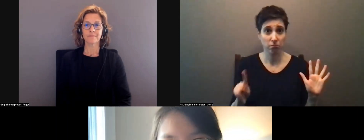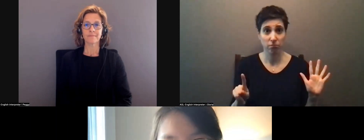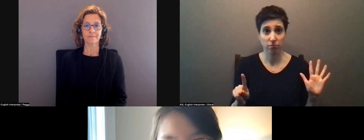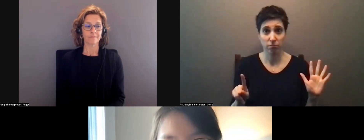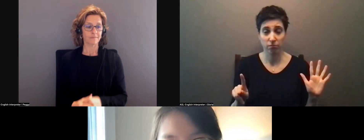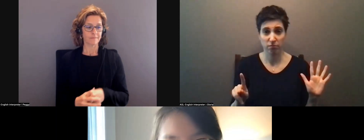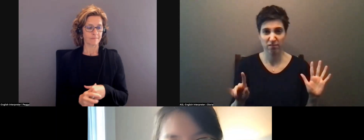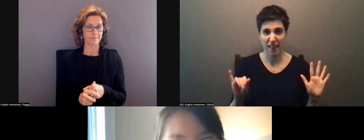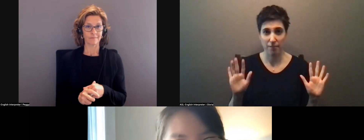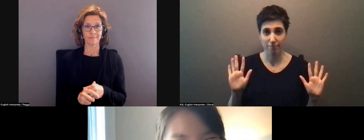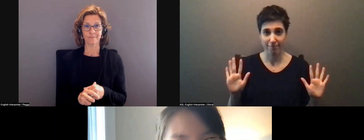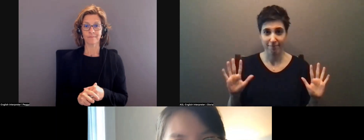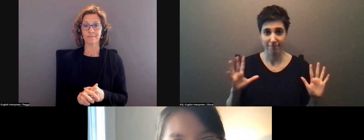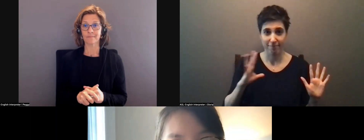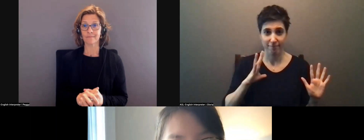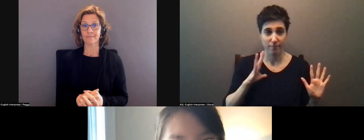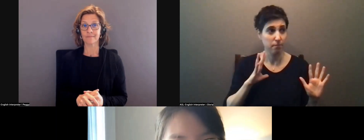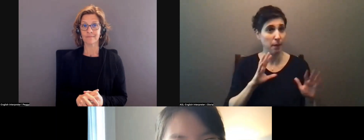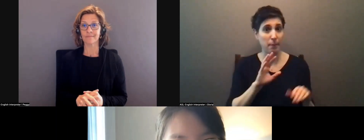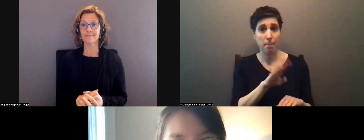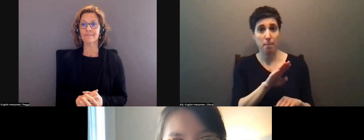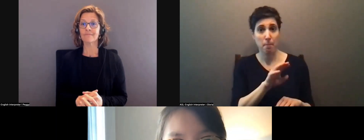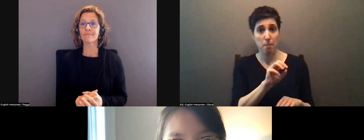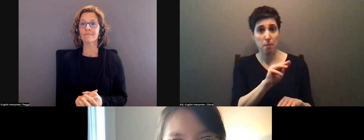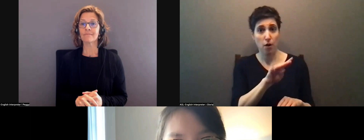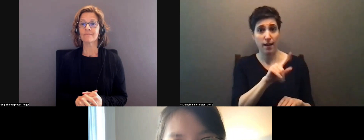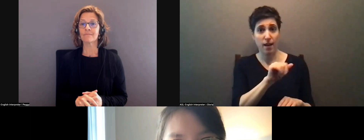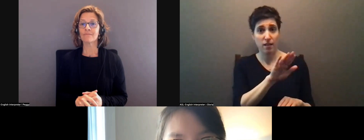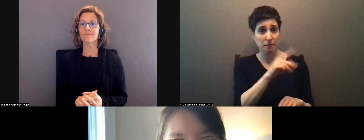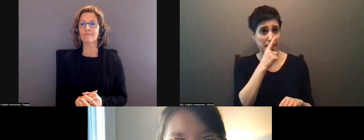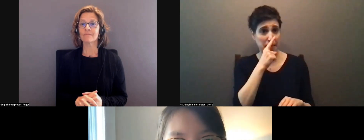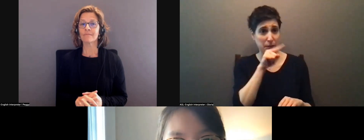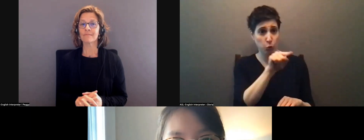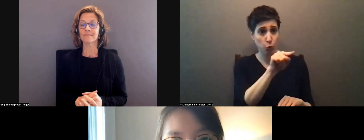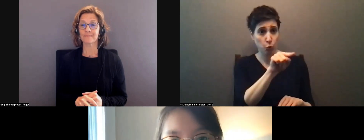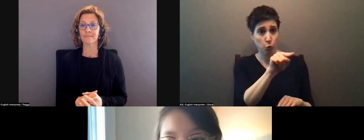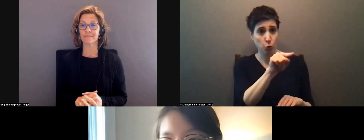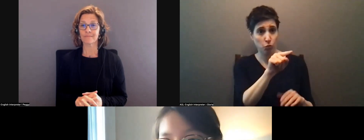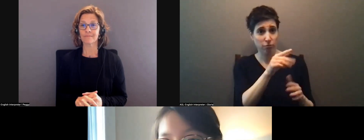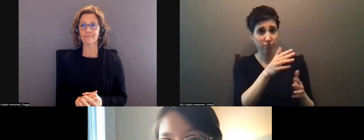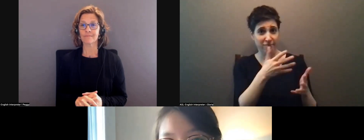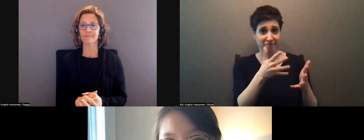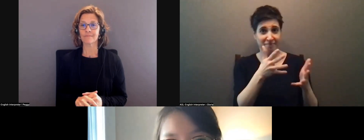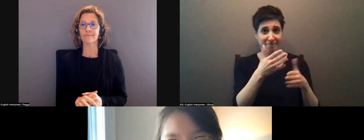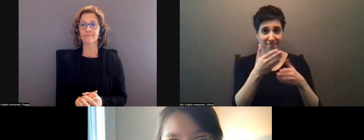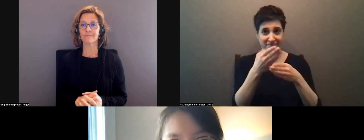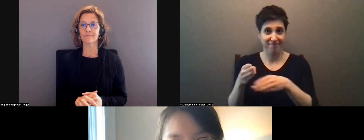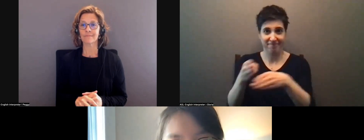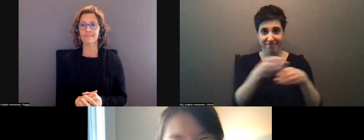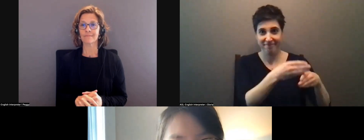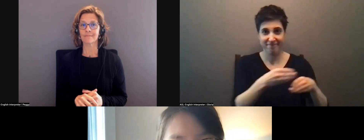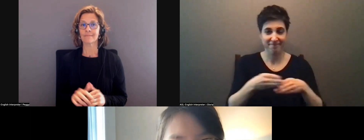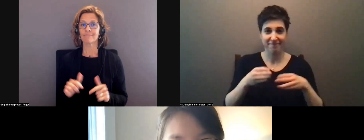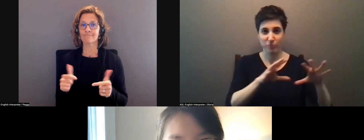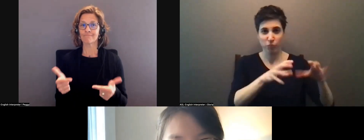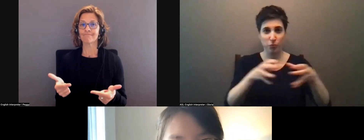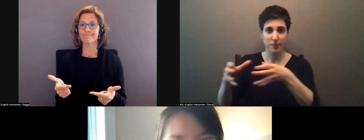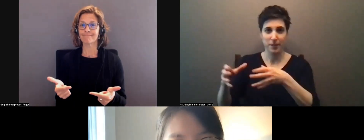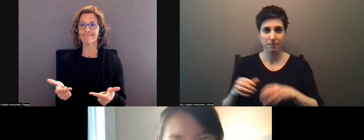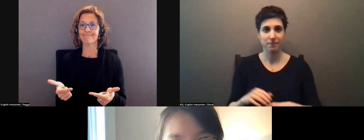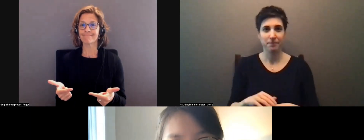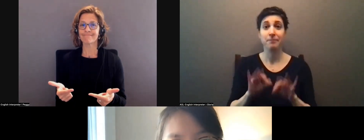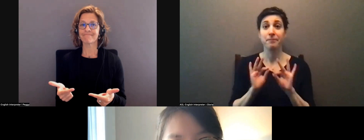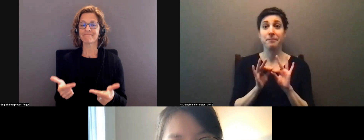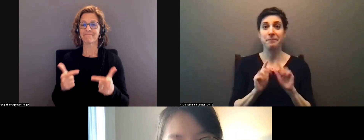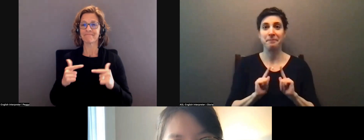hope that's all right. Monica, I'll maybe hand it over to you to coordinate the breakout rooms. Sure. Thanks, Alicia. And I know